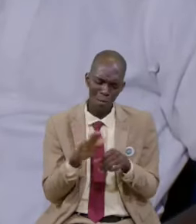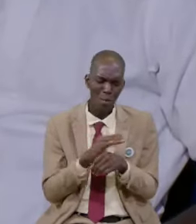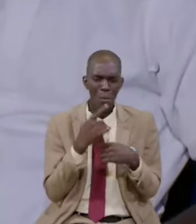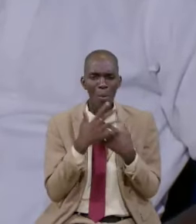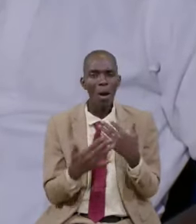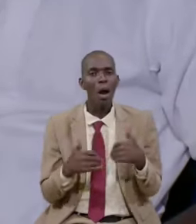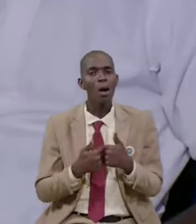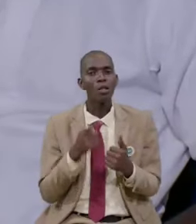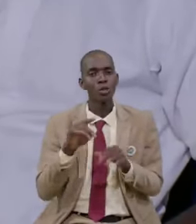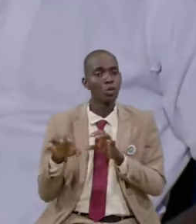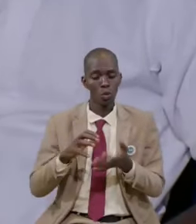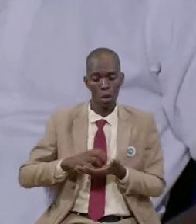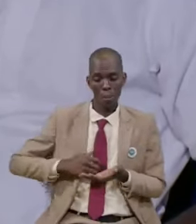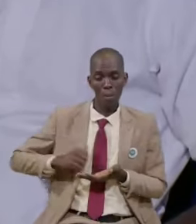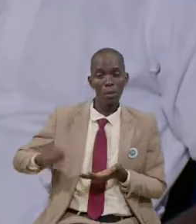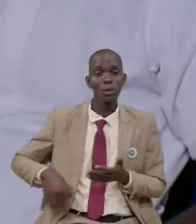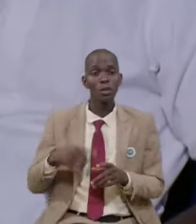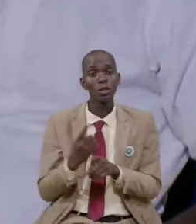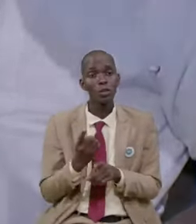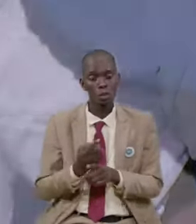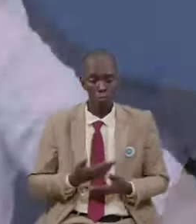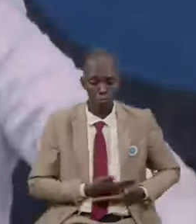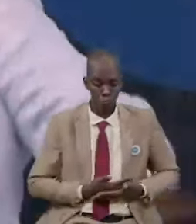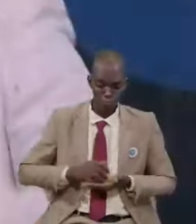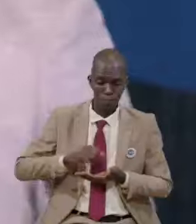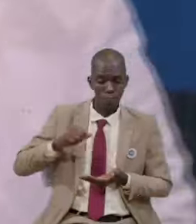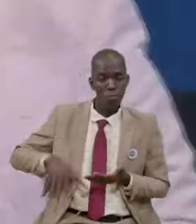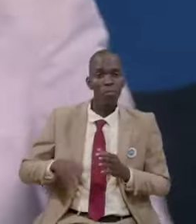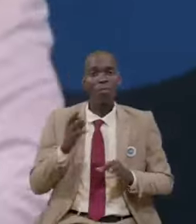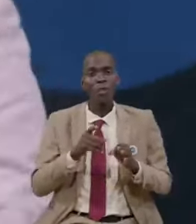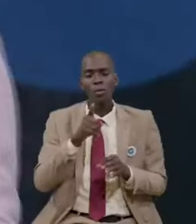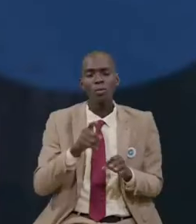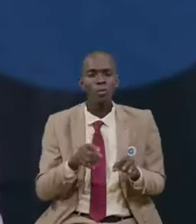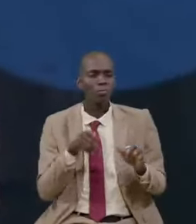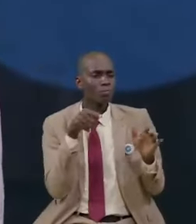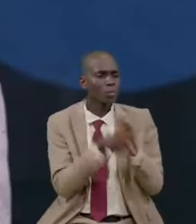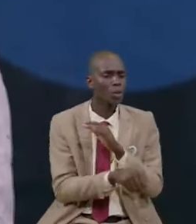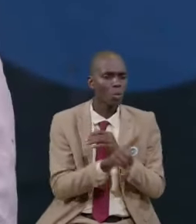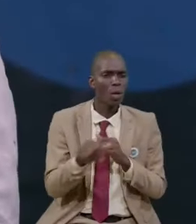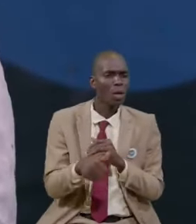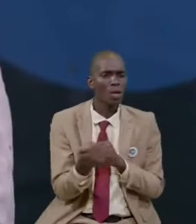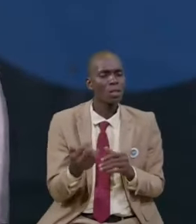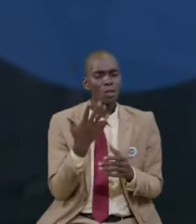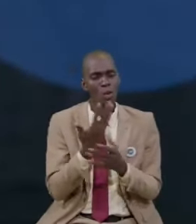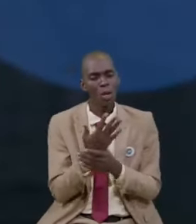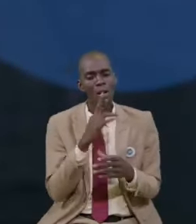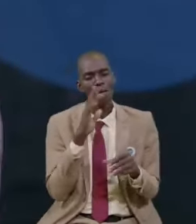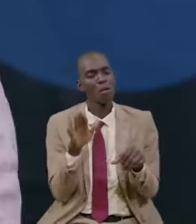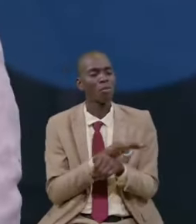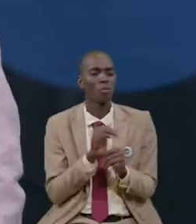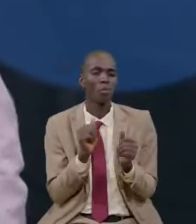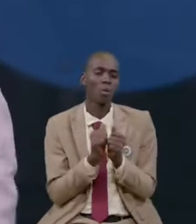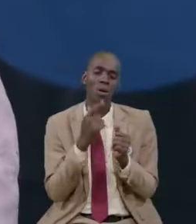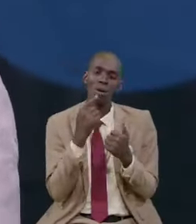lives? If your hands are full of blood, are you not hurting yourself, killing yourself, destroying